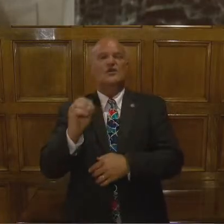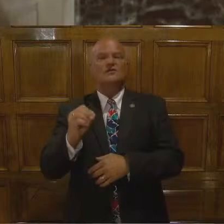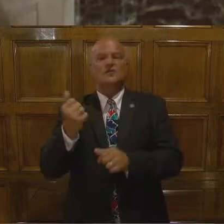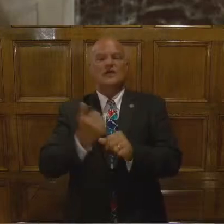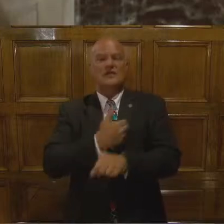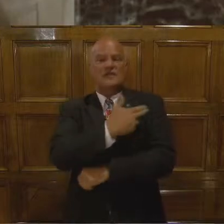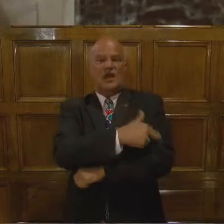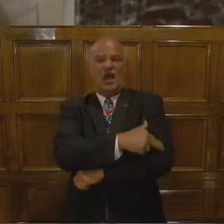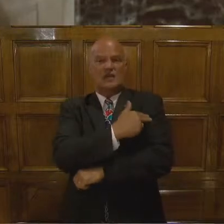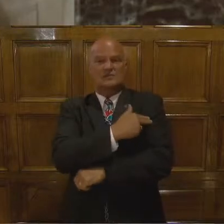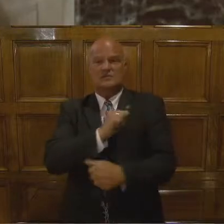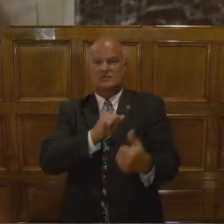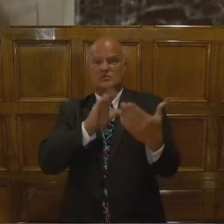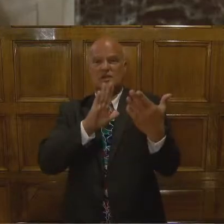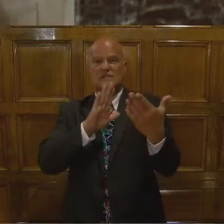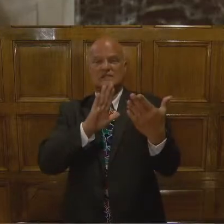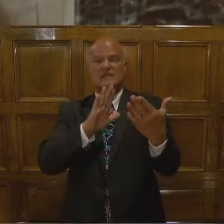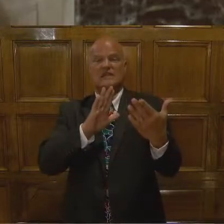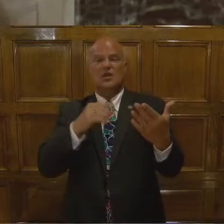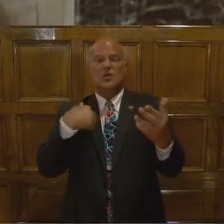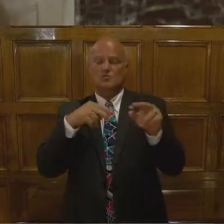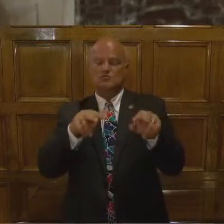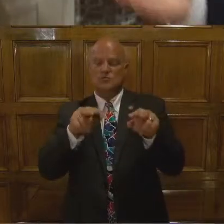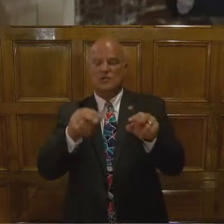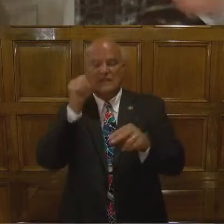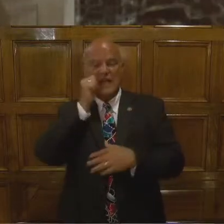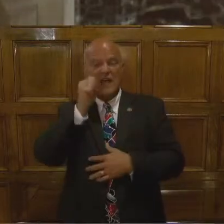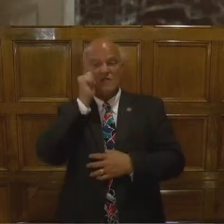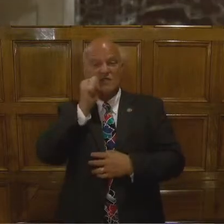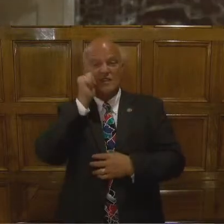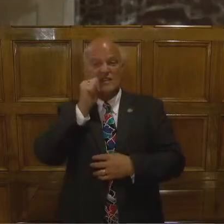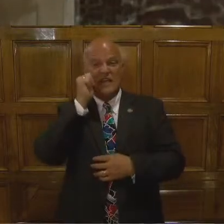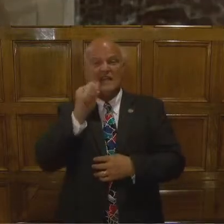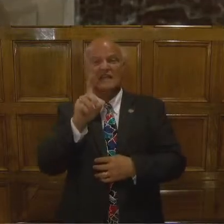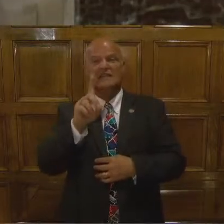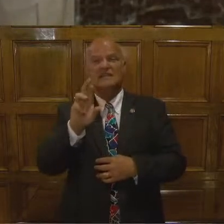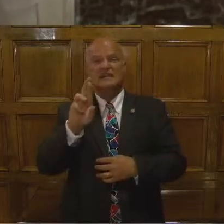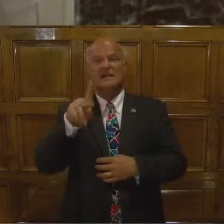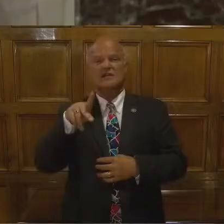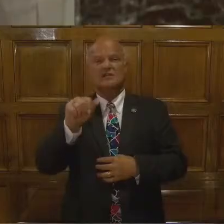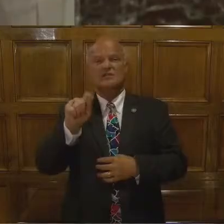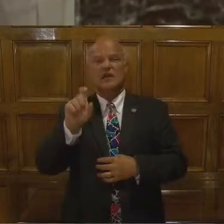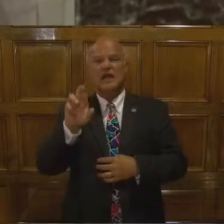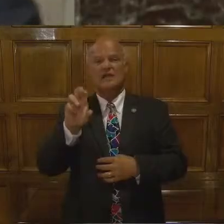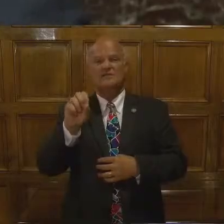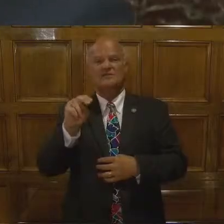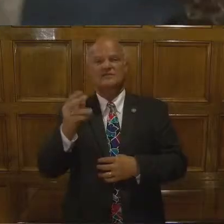each hospital is addressing it. We're looking at it daily. Dr. Patterson?